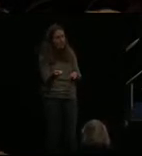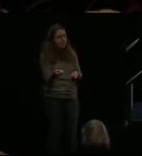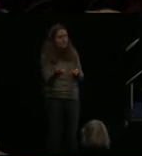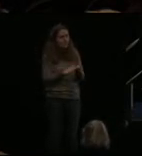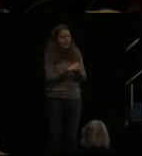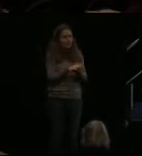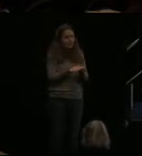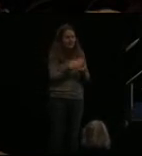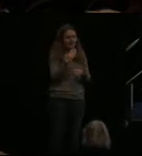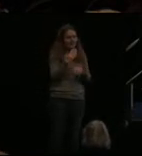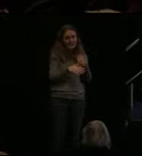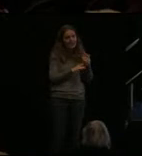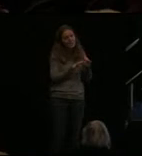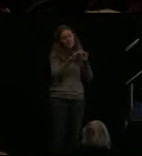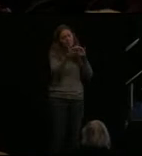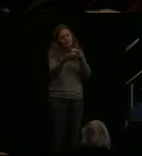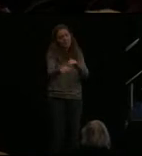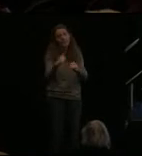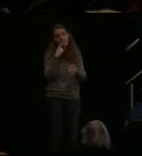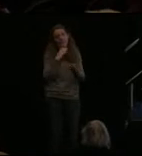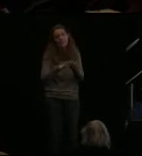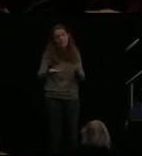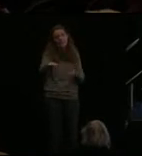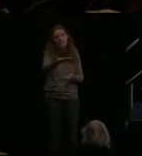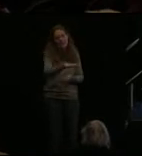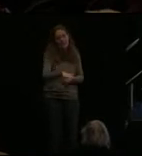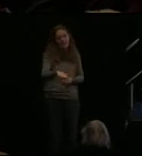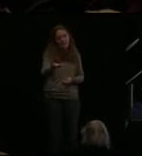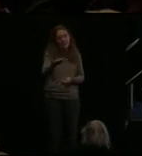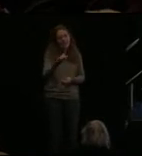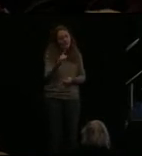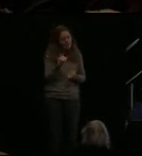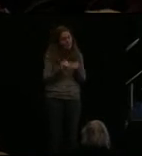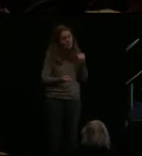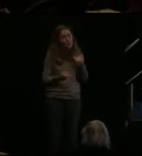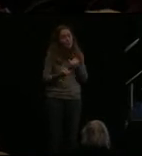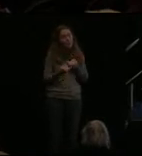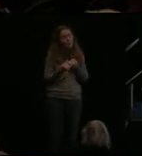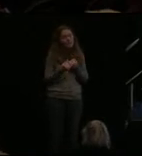never entered the promised land. But it's worse than that.